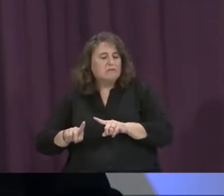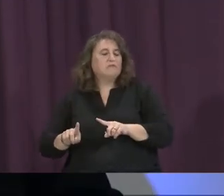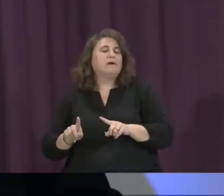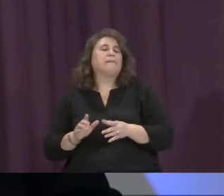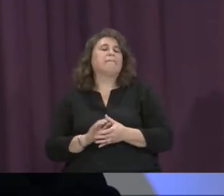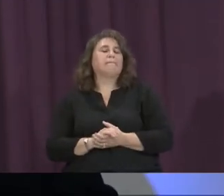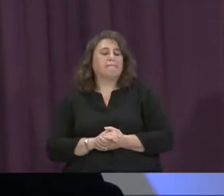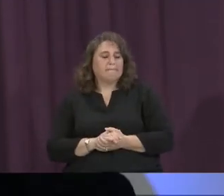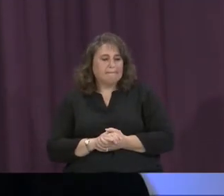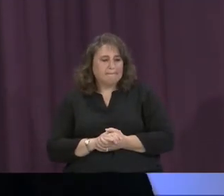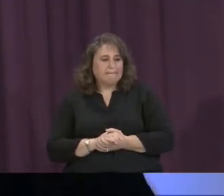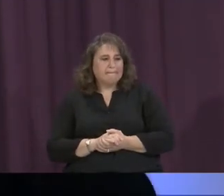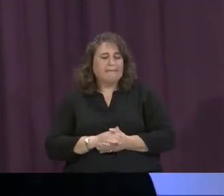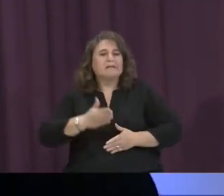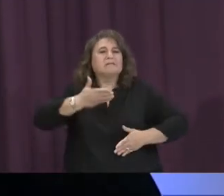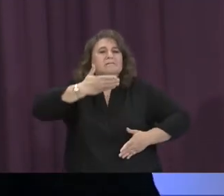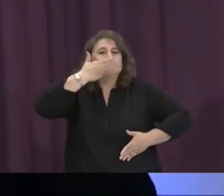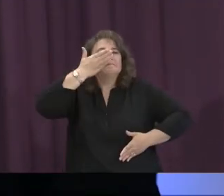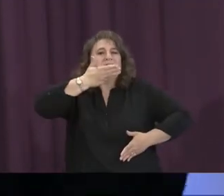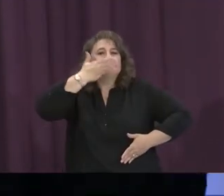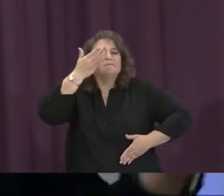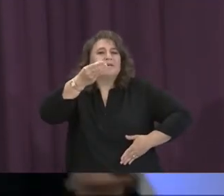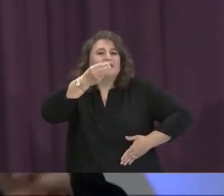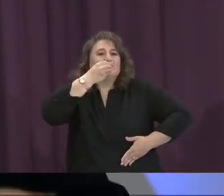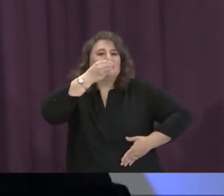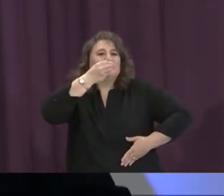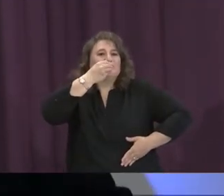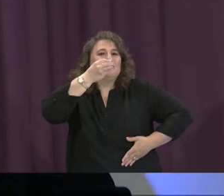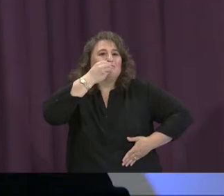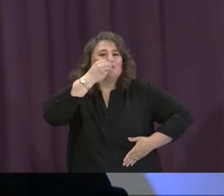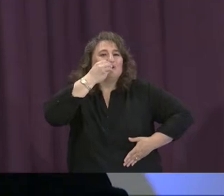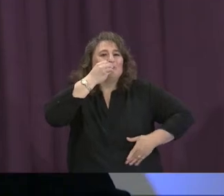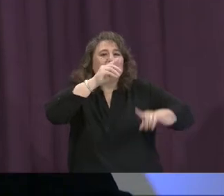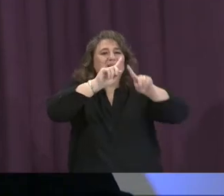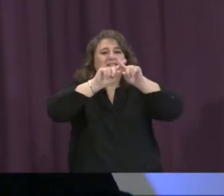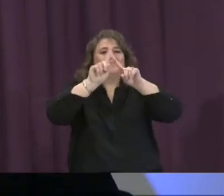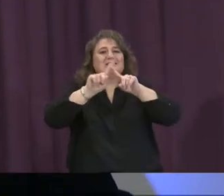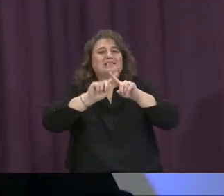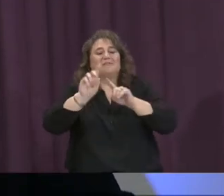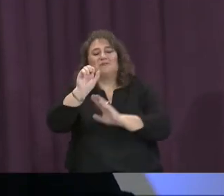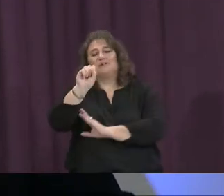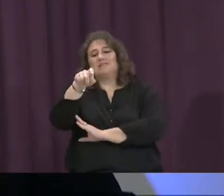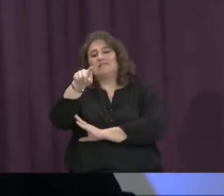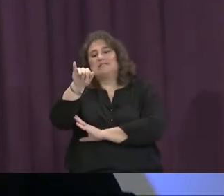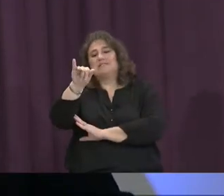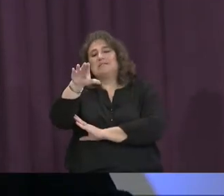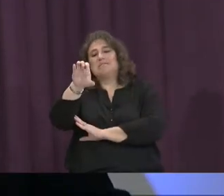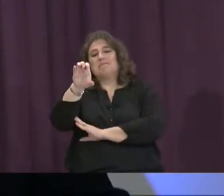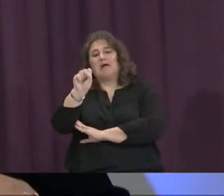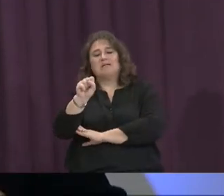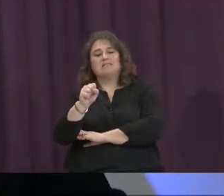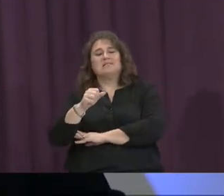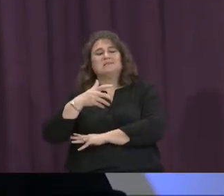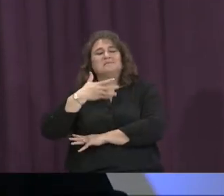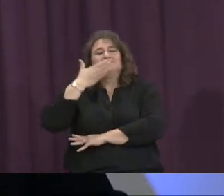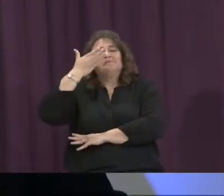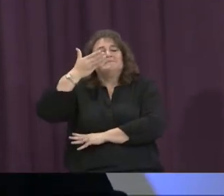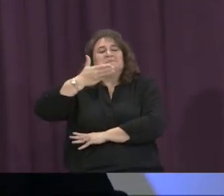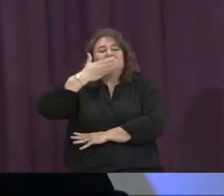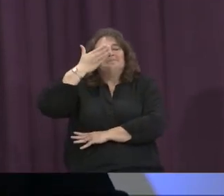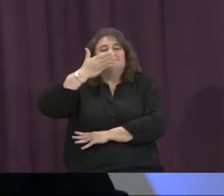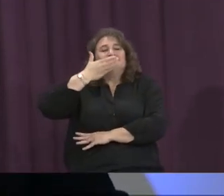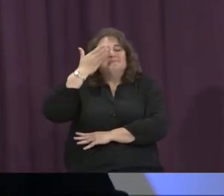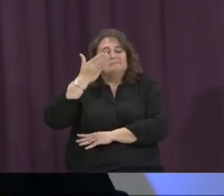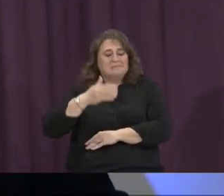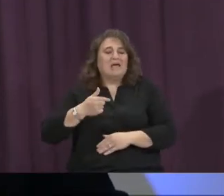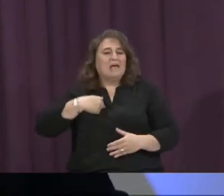or, you know, smelling the food that, you know, just, oh my goodness. And the, and I just think that the differences, um,